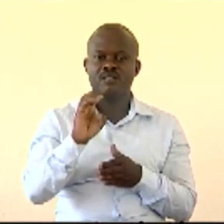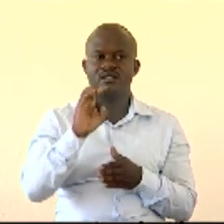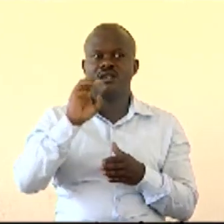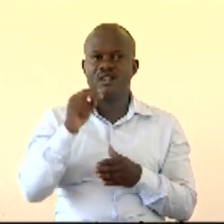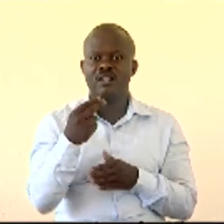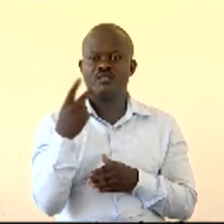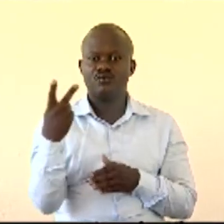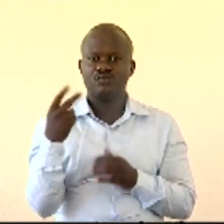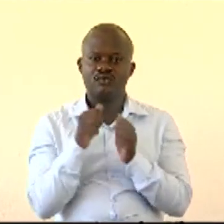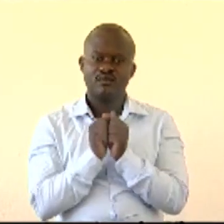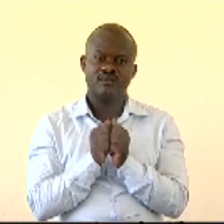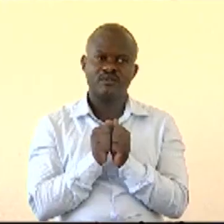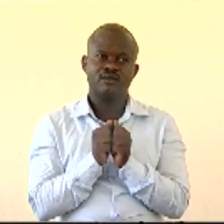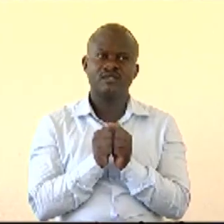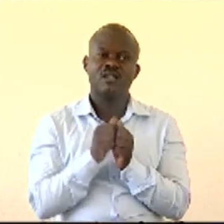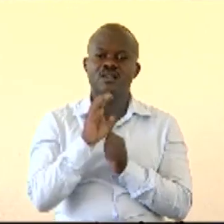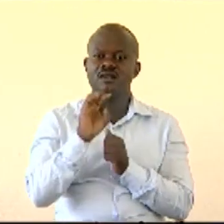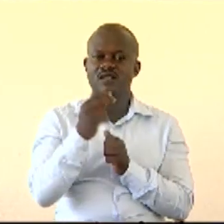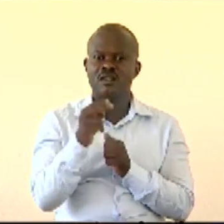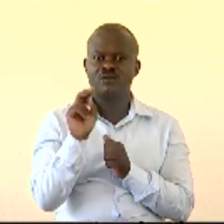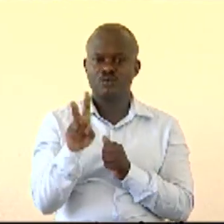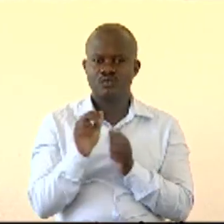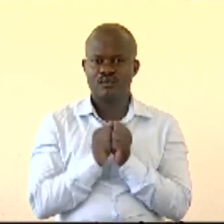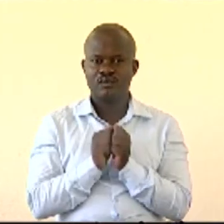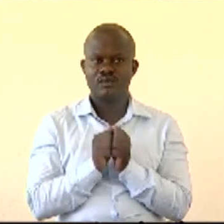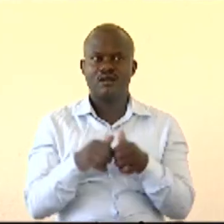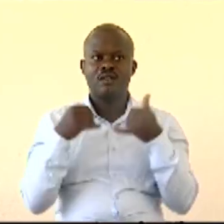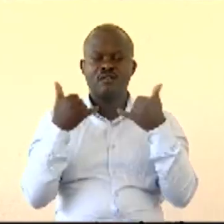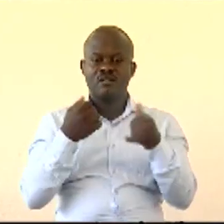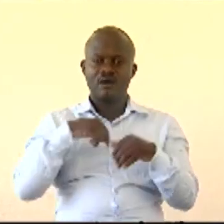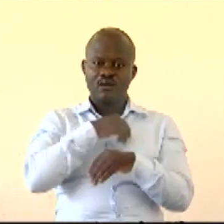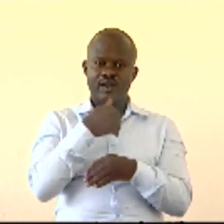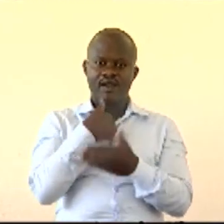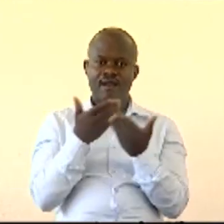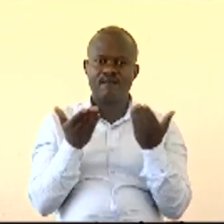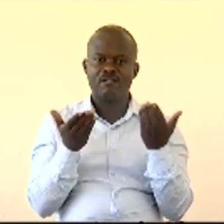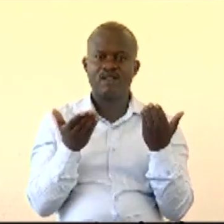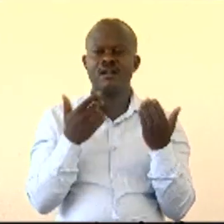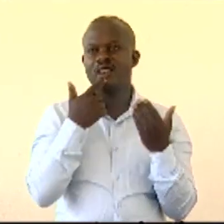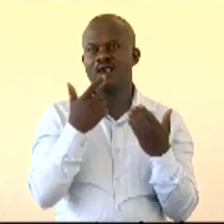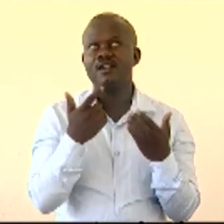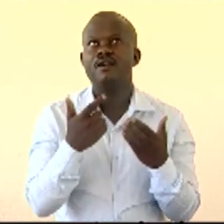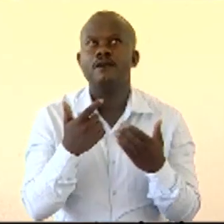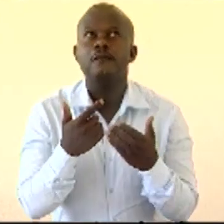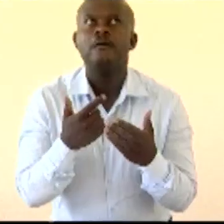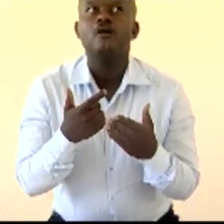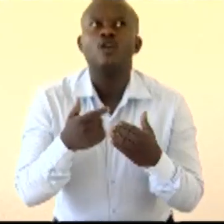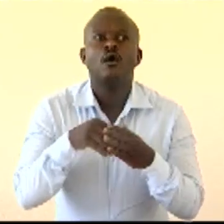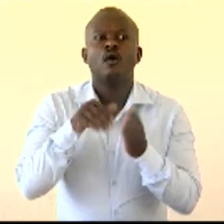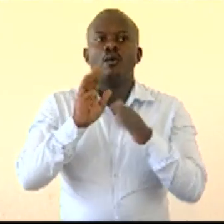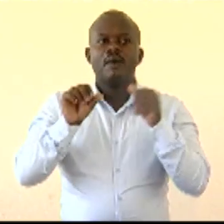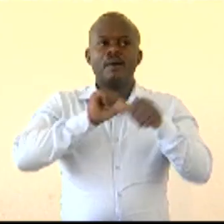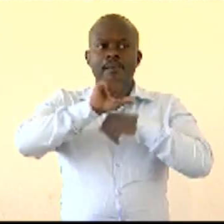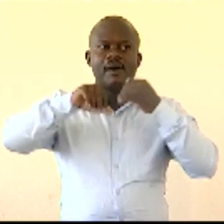CH2. CH2. Now, we have the molar mass, which